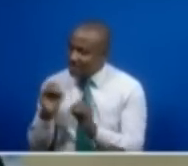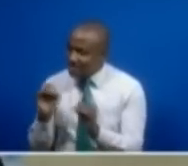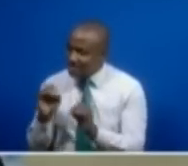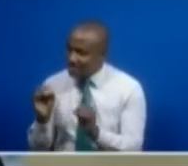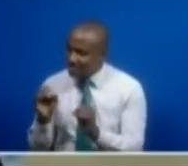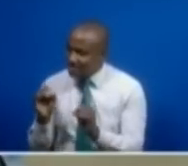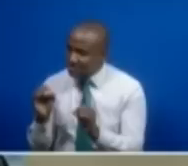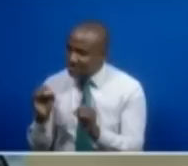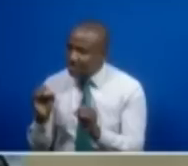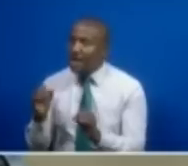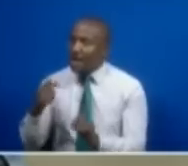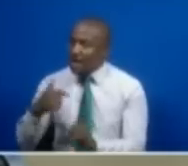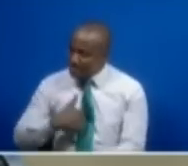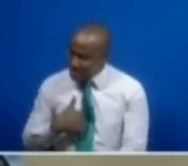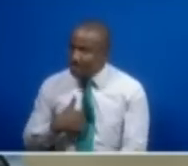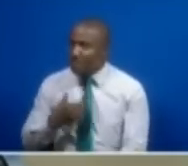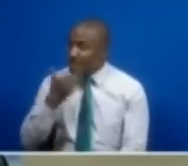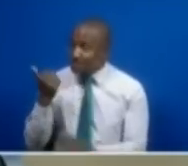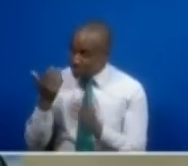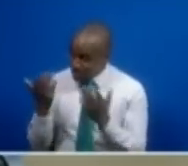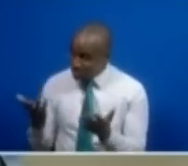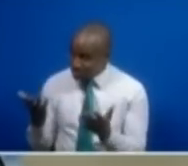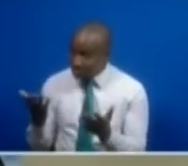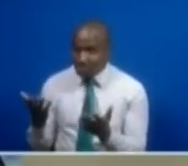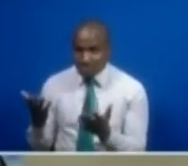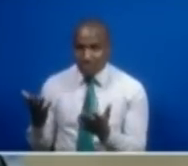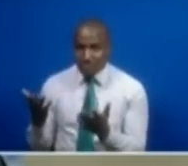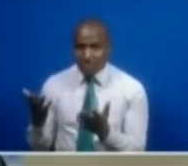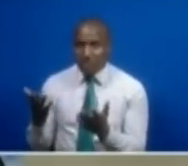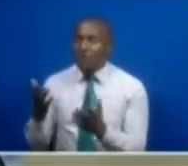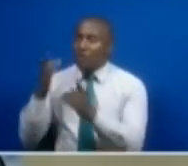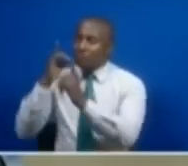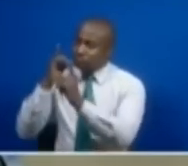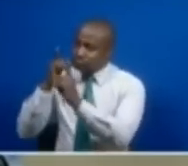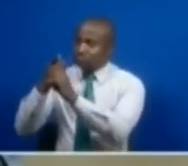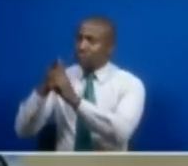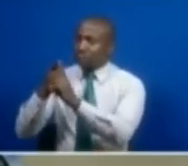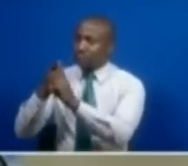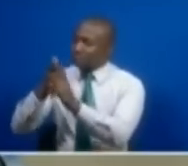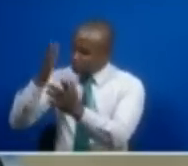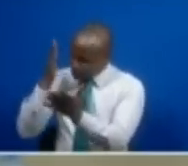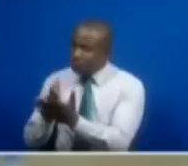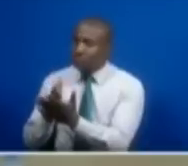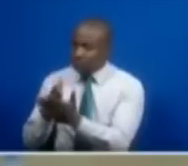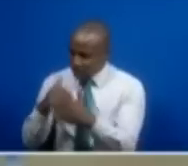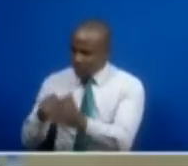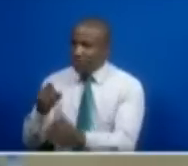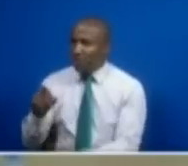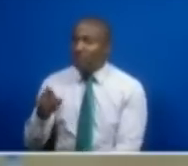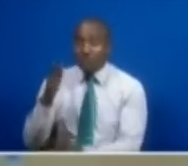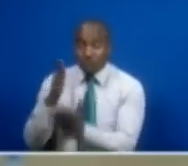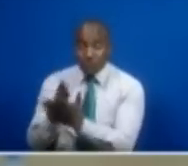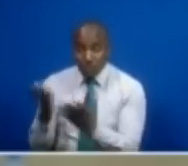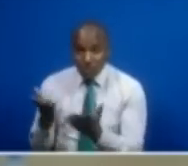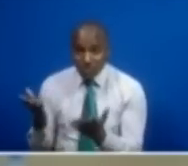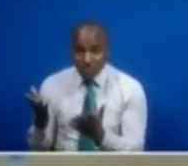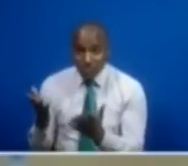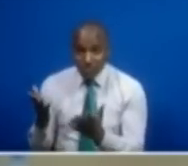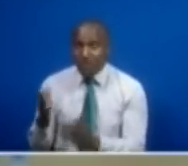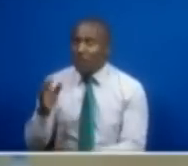Media Commission... I prefer to deal with objective scientific facts. And the fact is, the